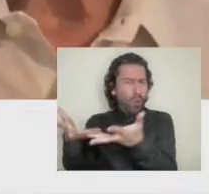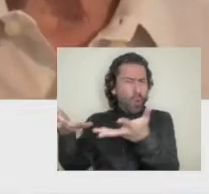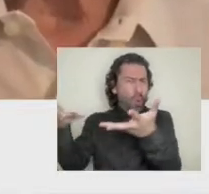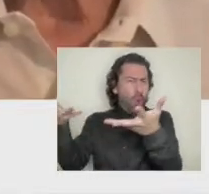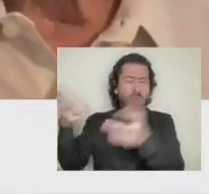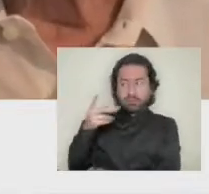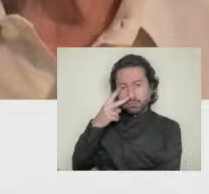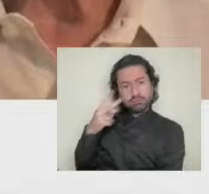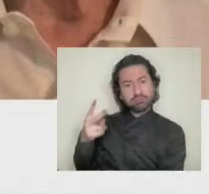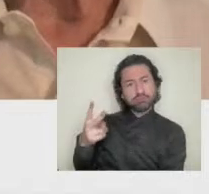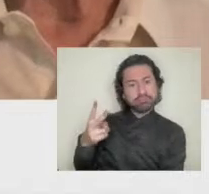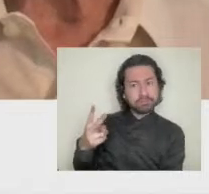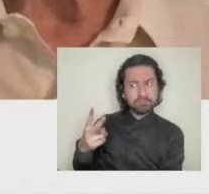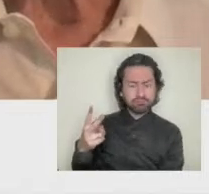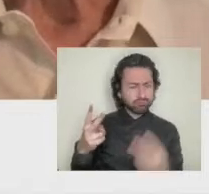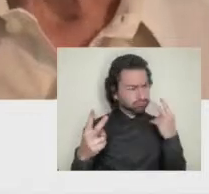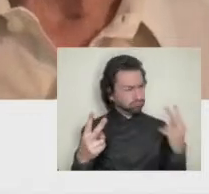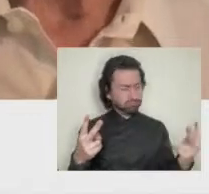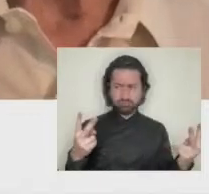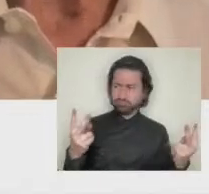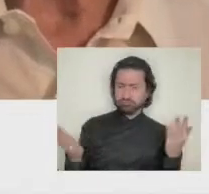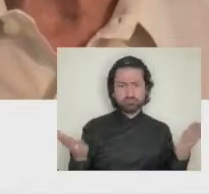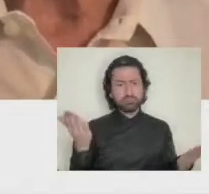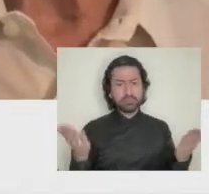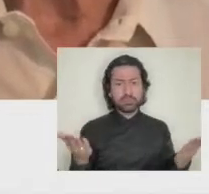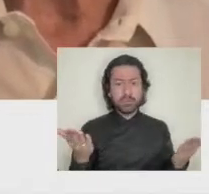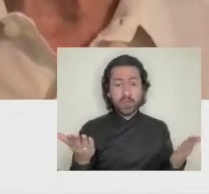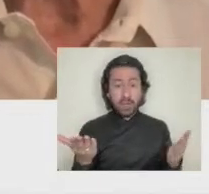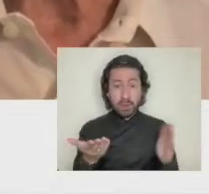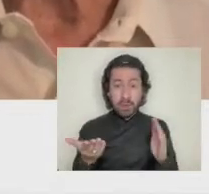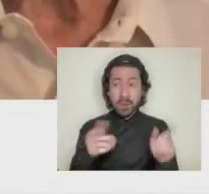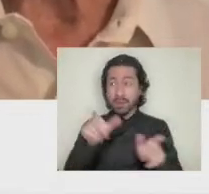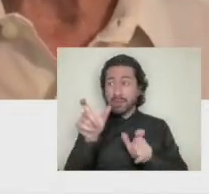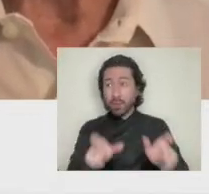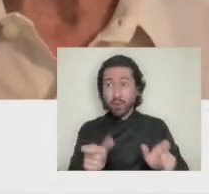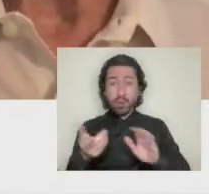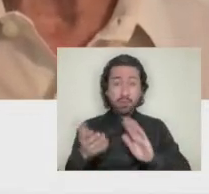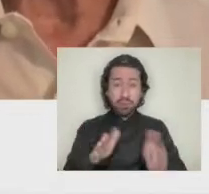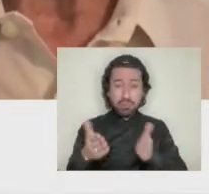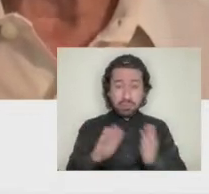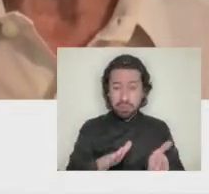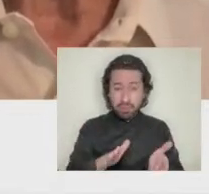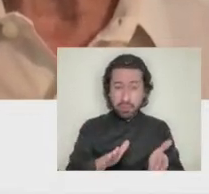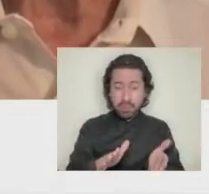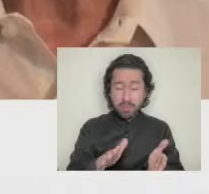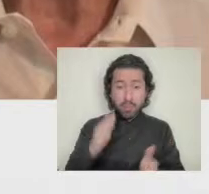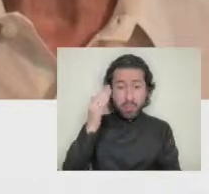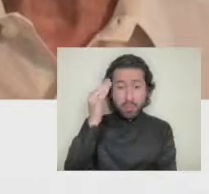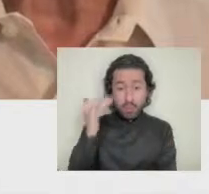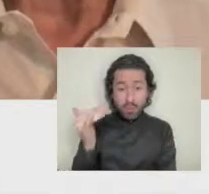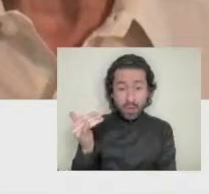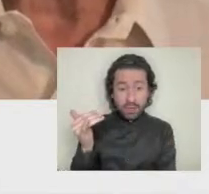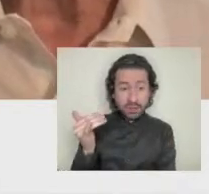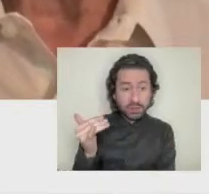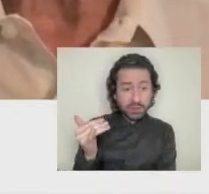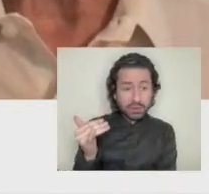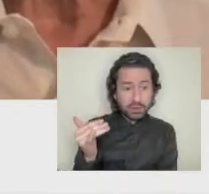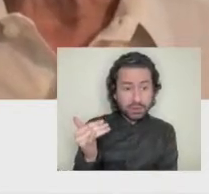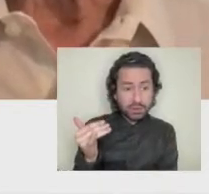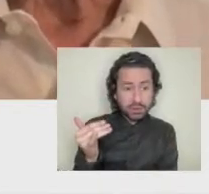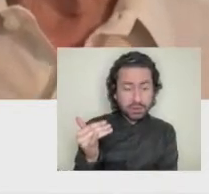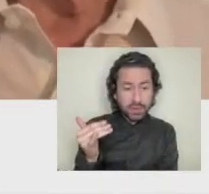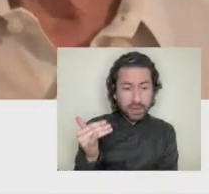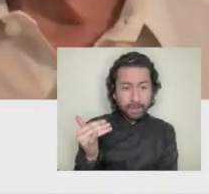is more deprived than the best of 10%, that mortality is